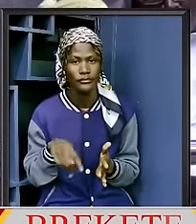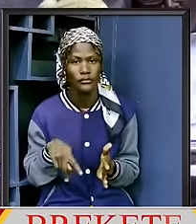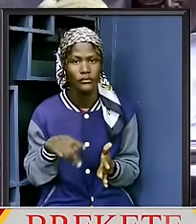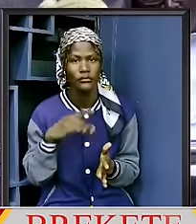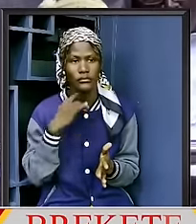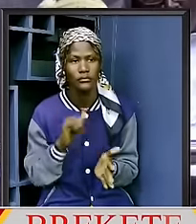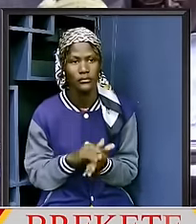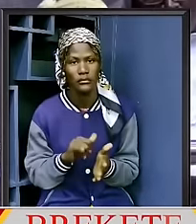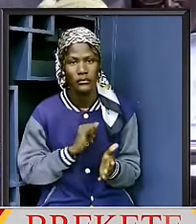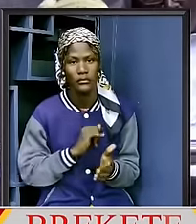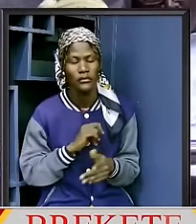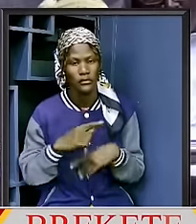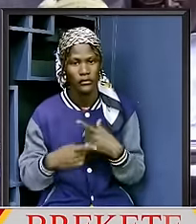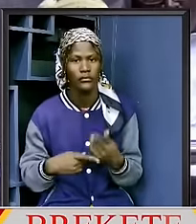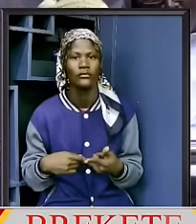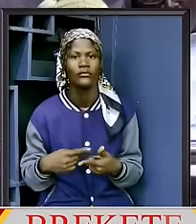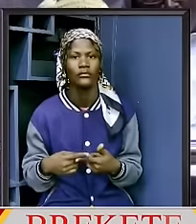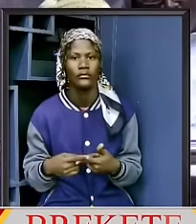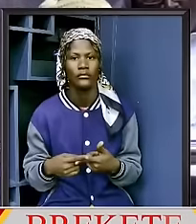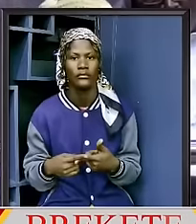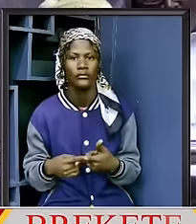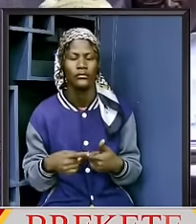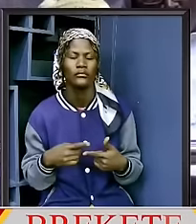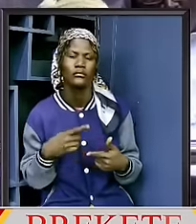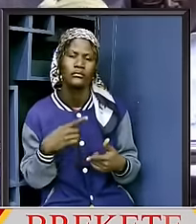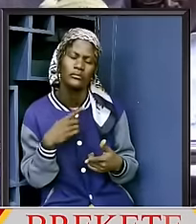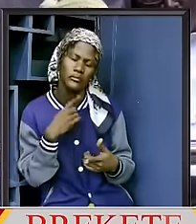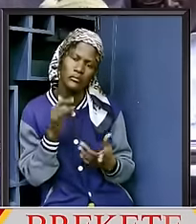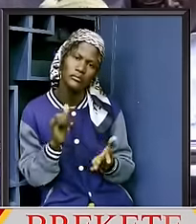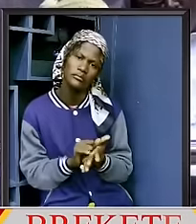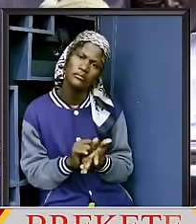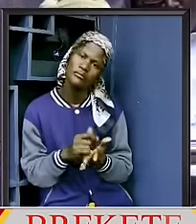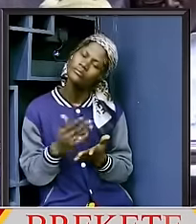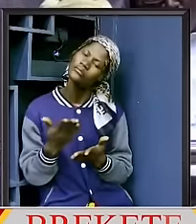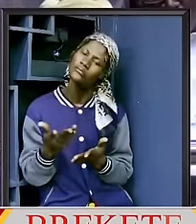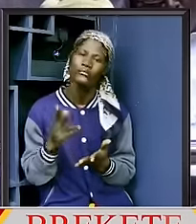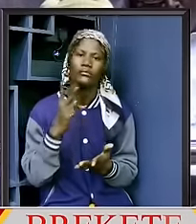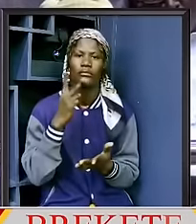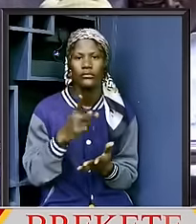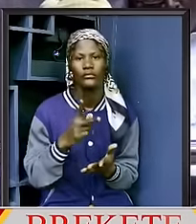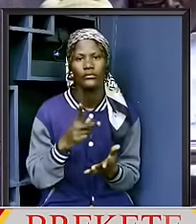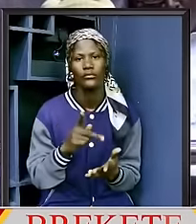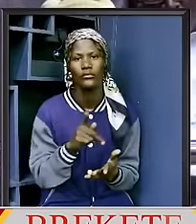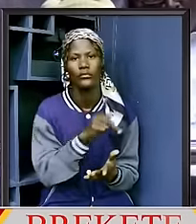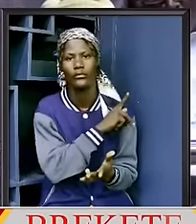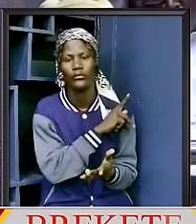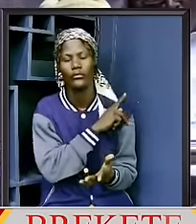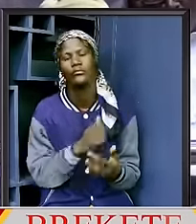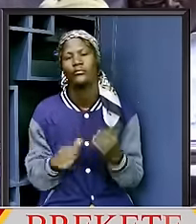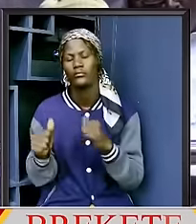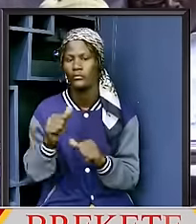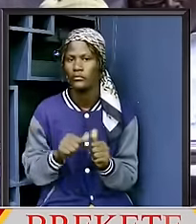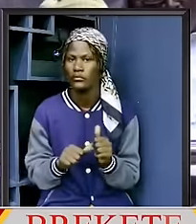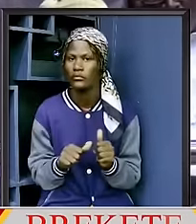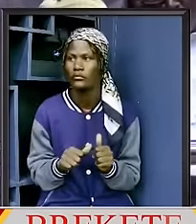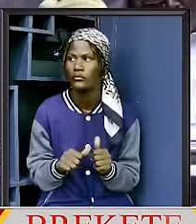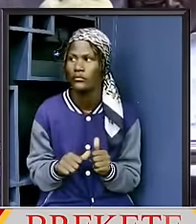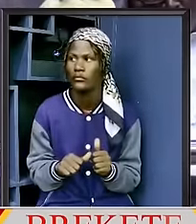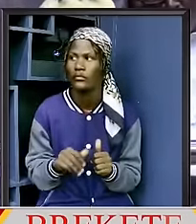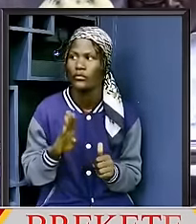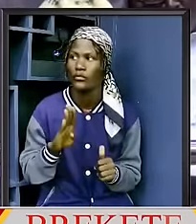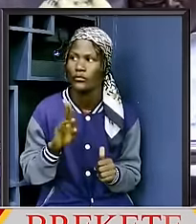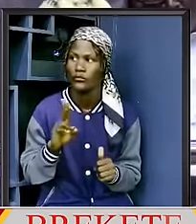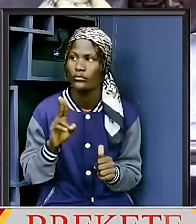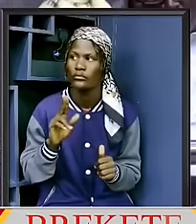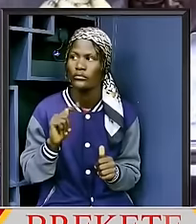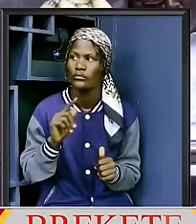the manager said, they should give him to police again to follow me out. The ASP now said no. They can brutalize this woman.